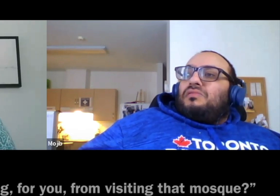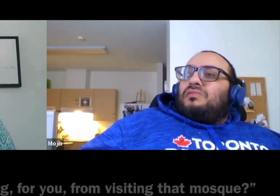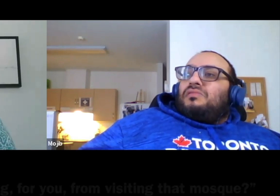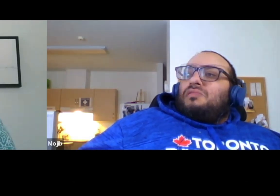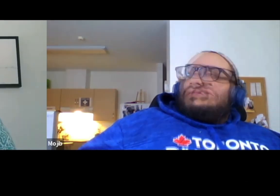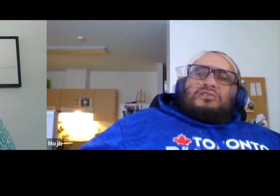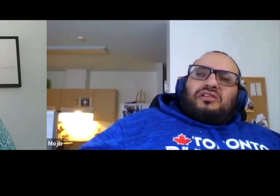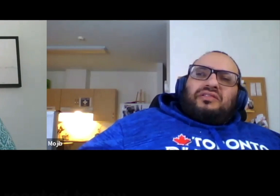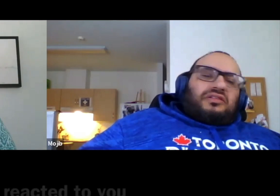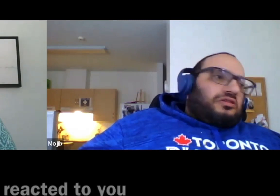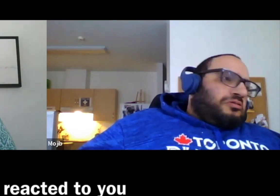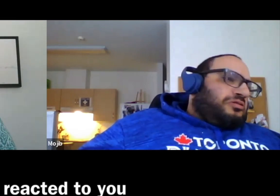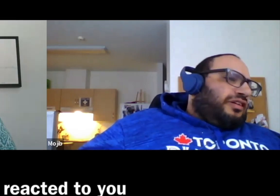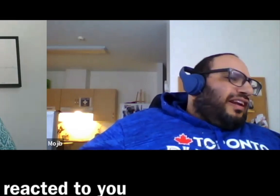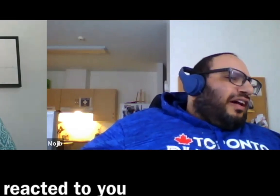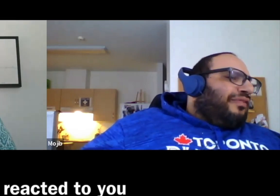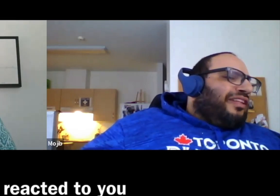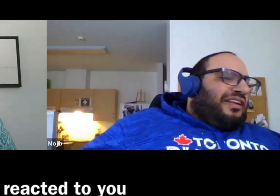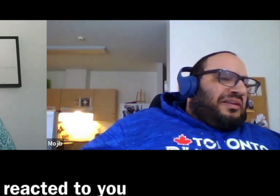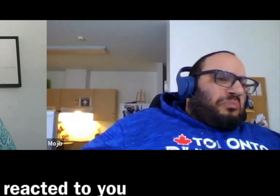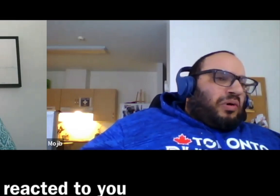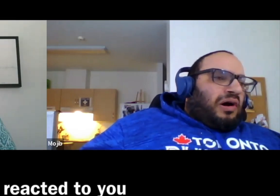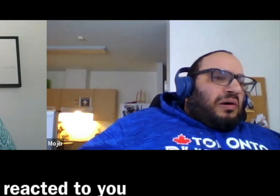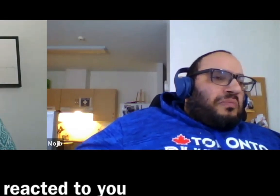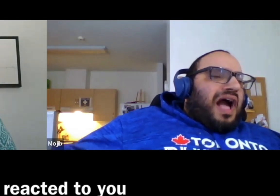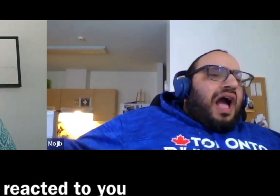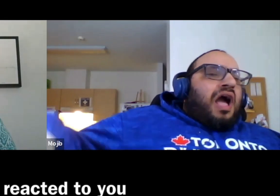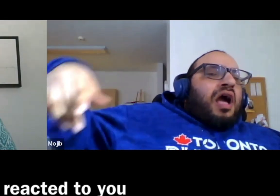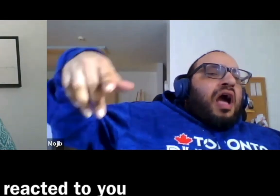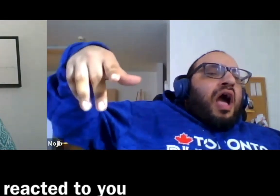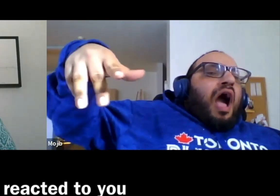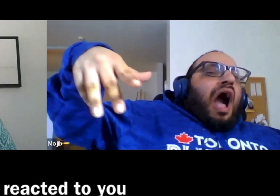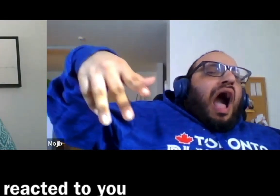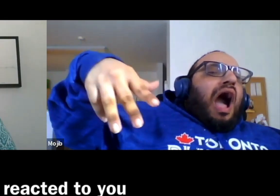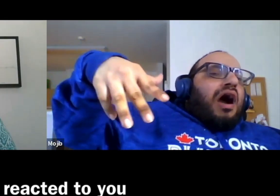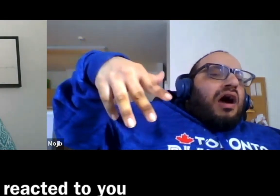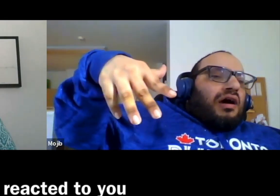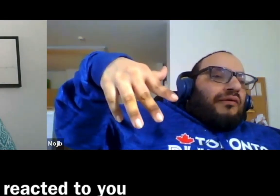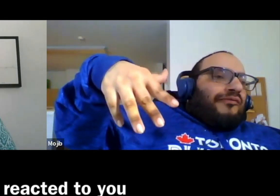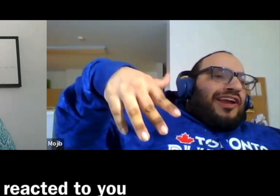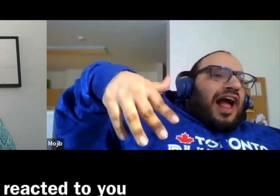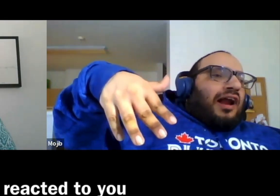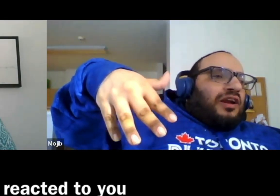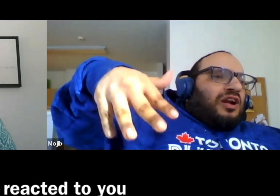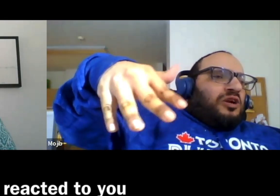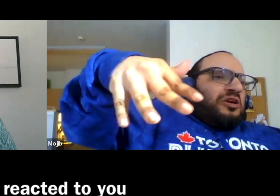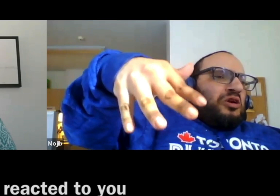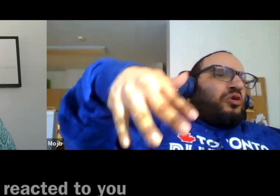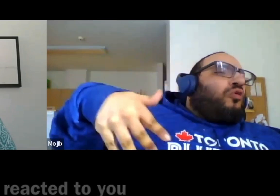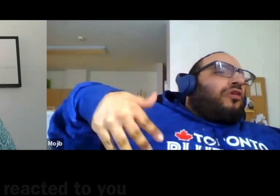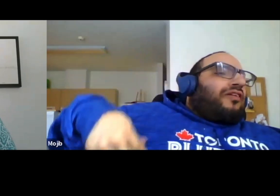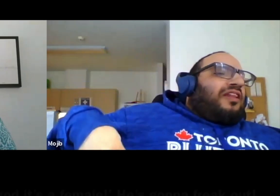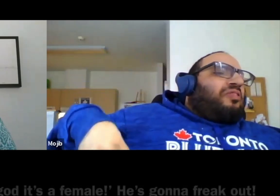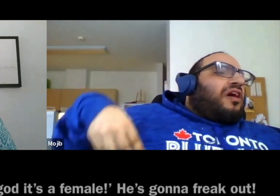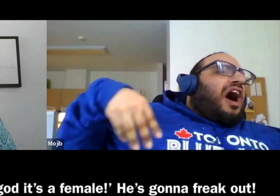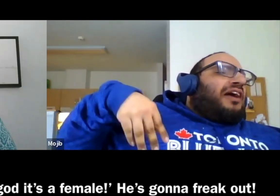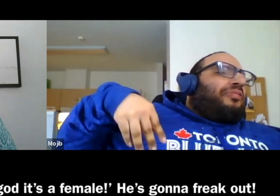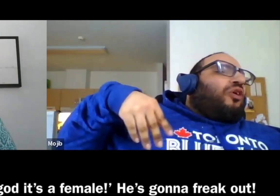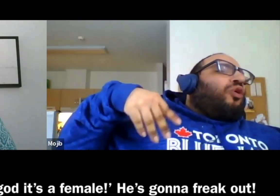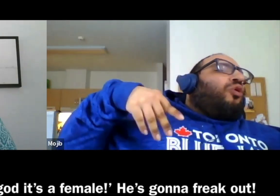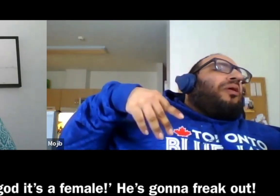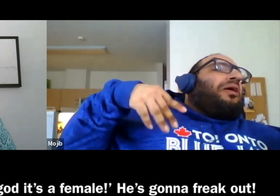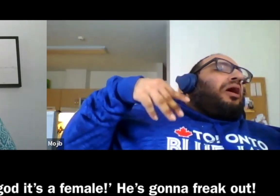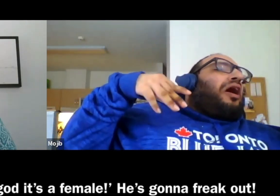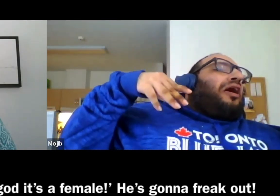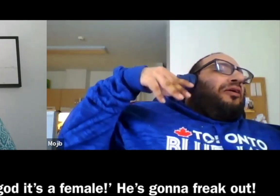that mosque? Just have the mom reacted to you. I